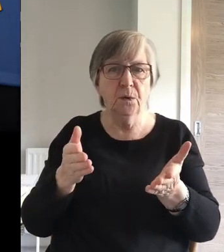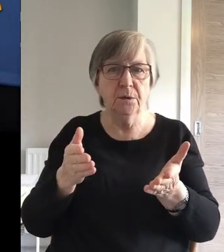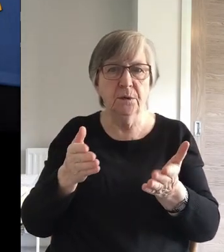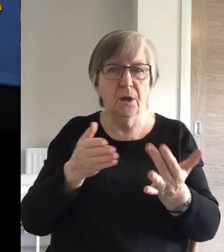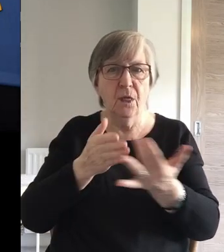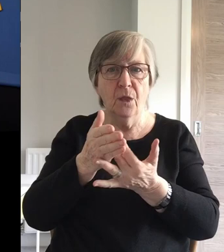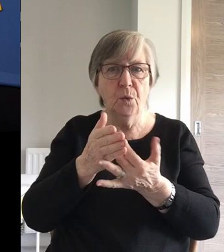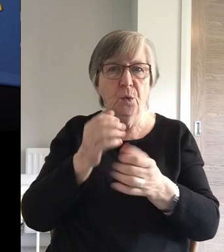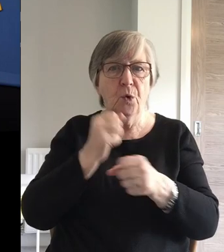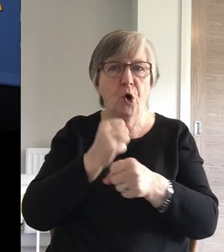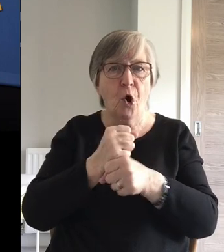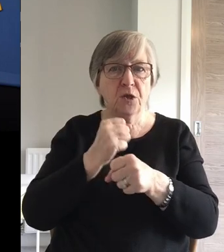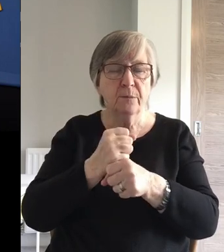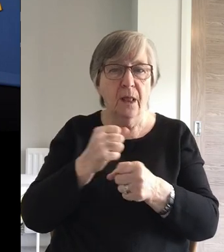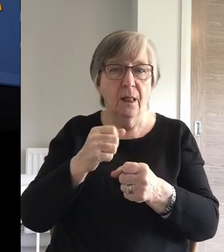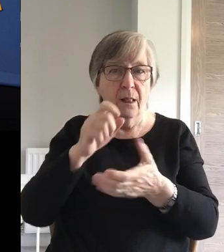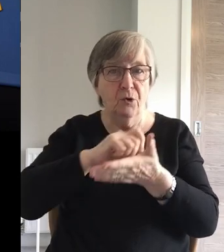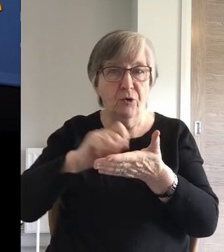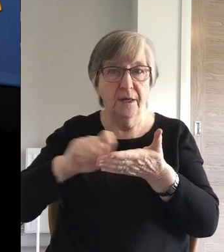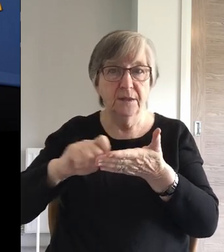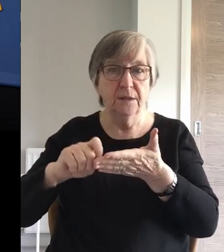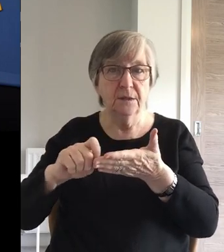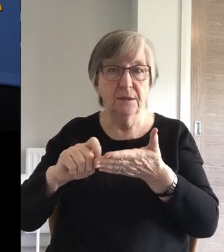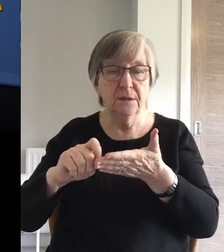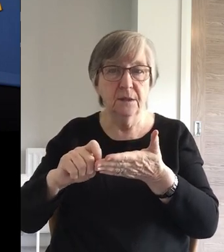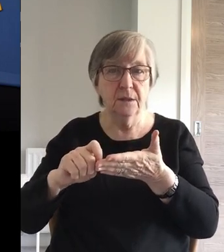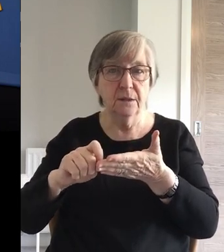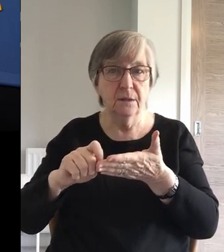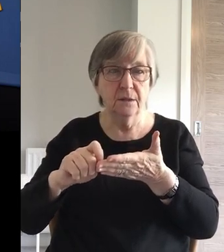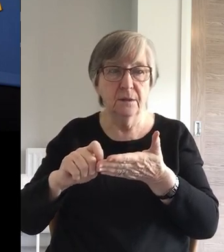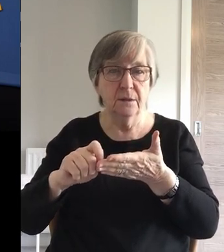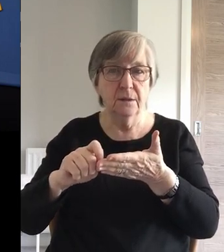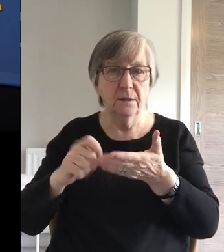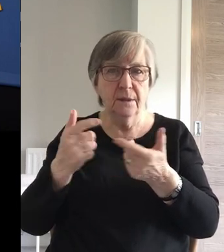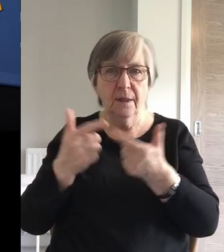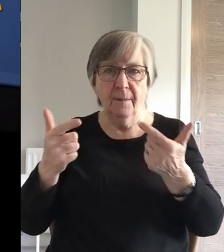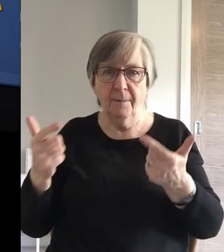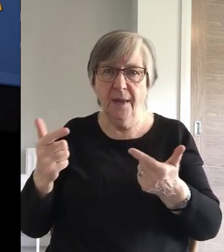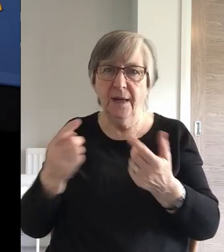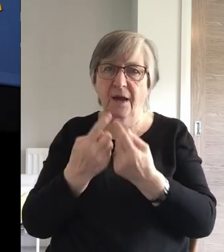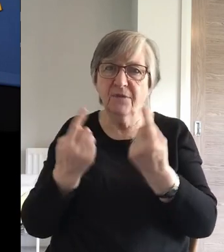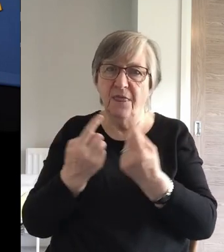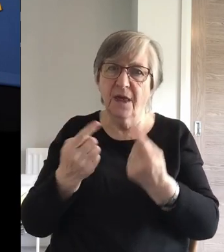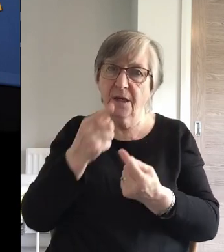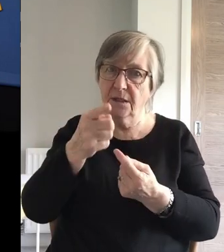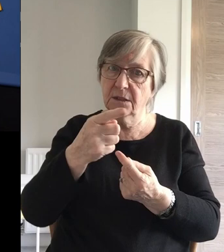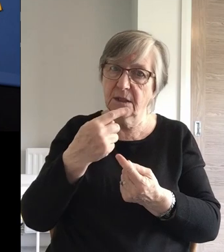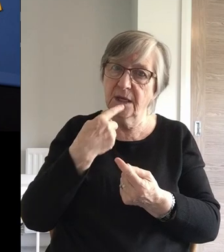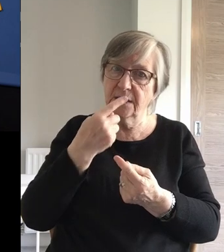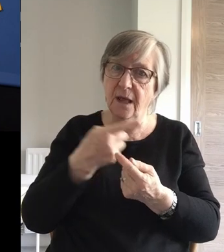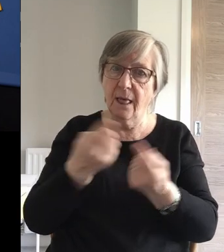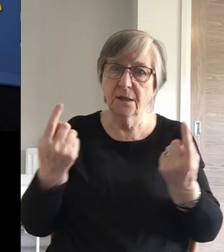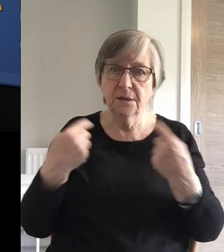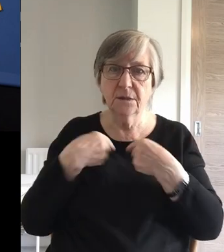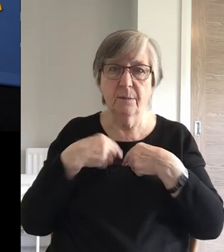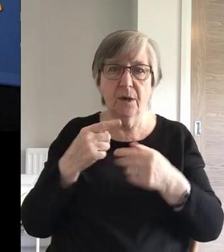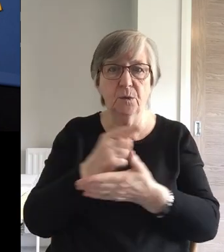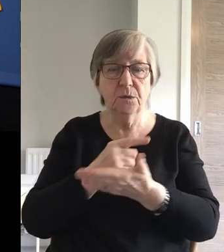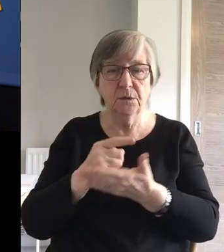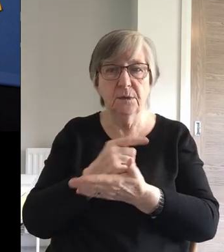the gospel writers in many of the symbolic things that they draw attention to.